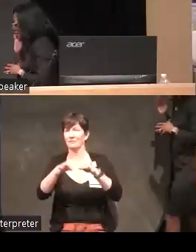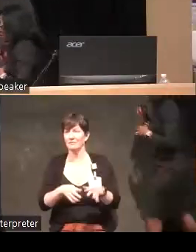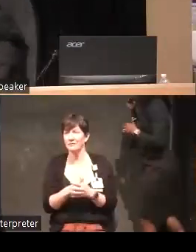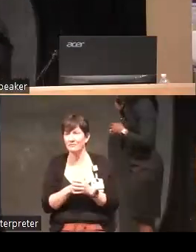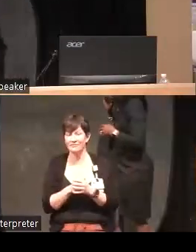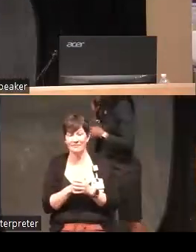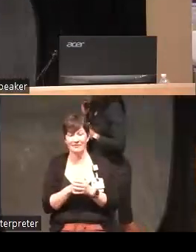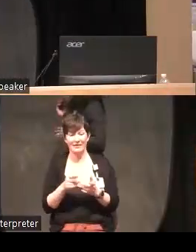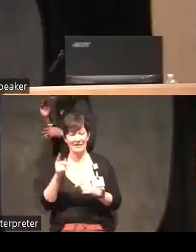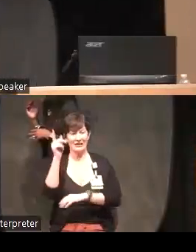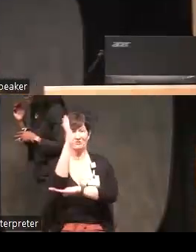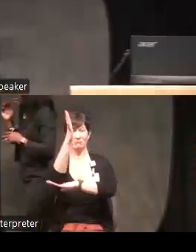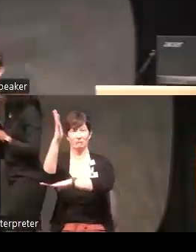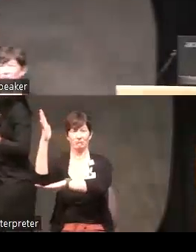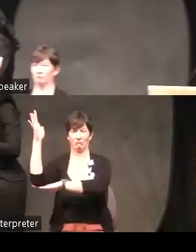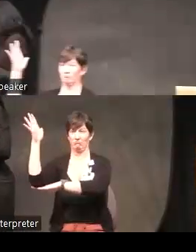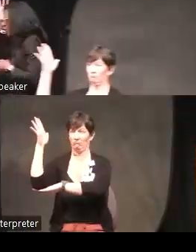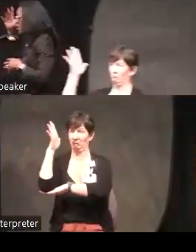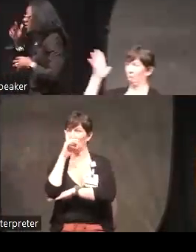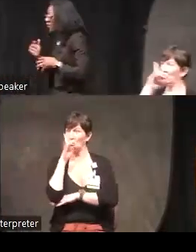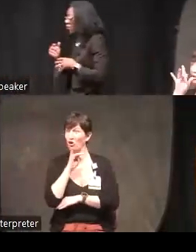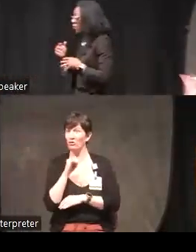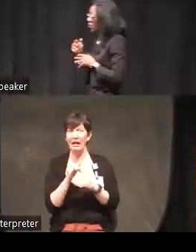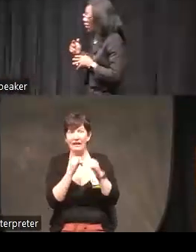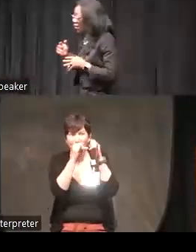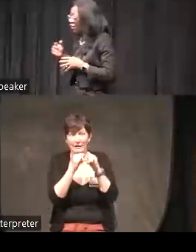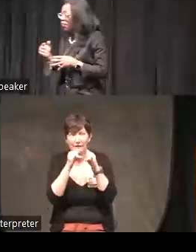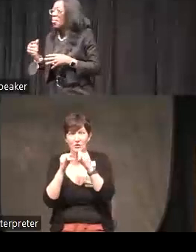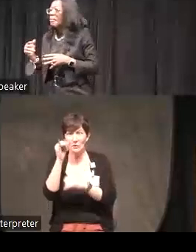this is a stand of trees that look like they're individual